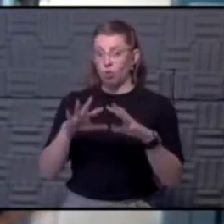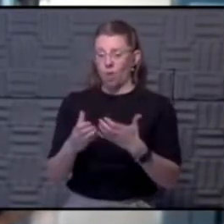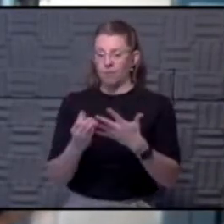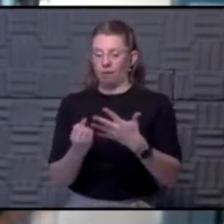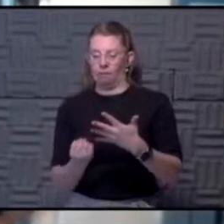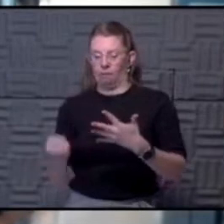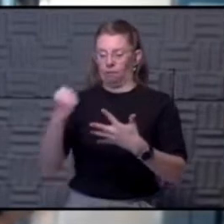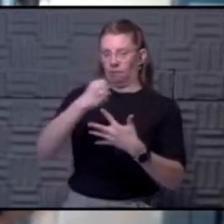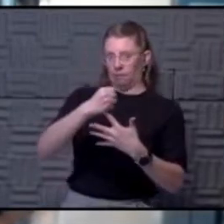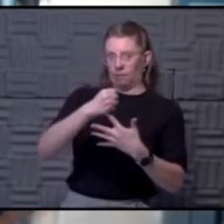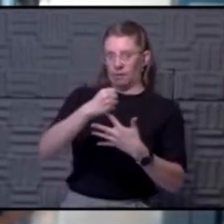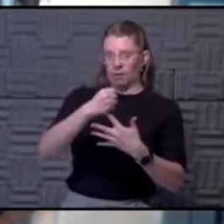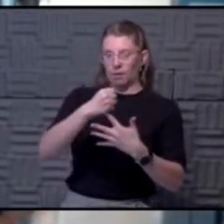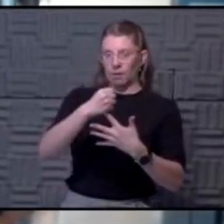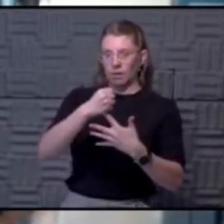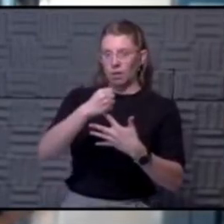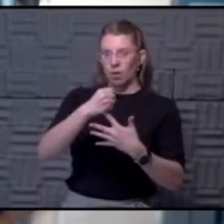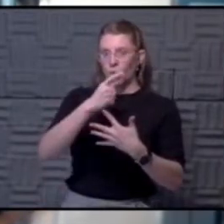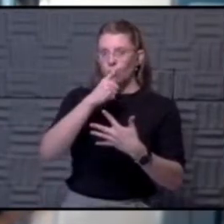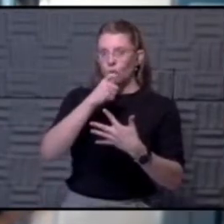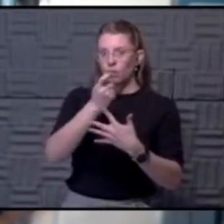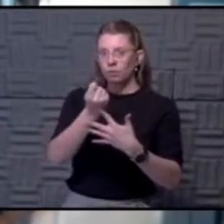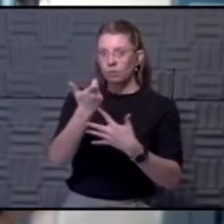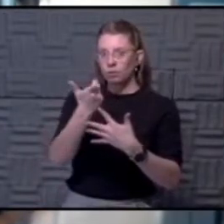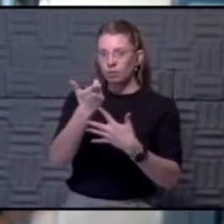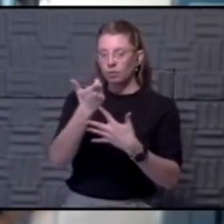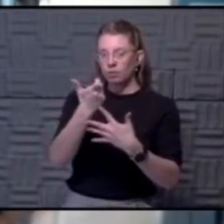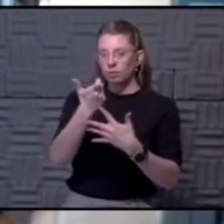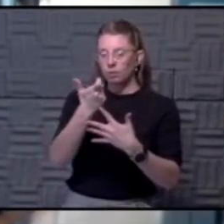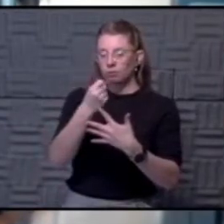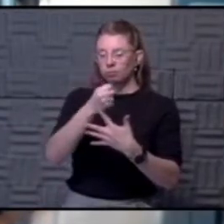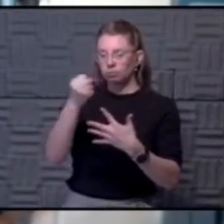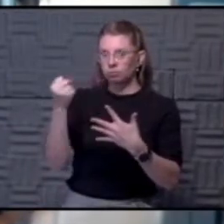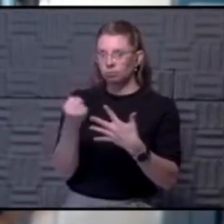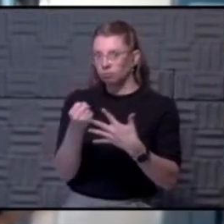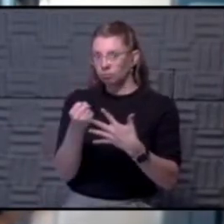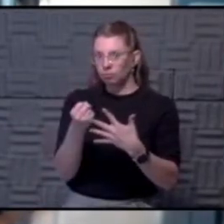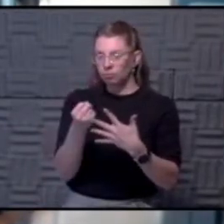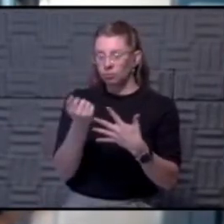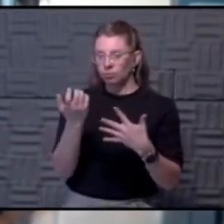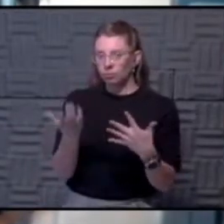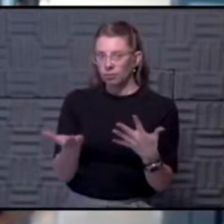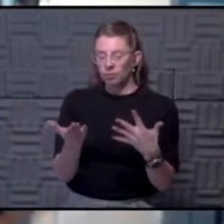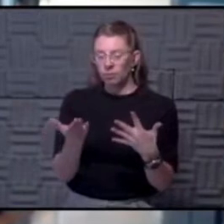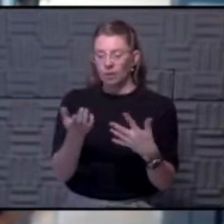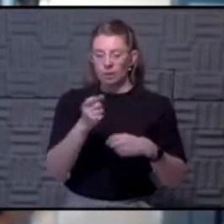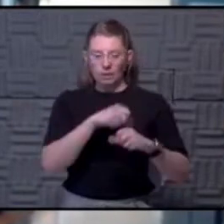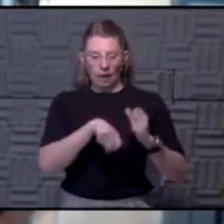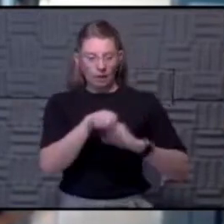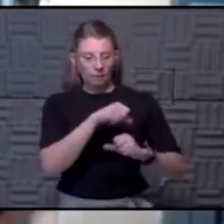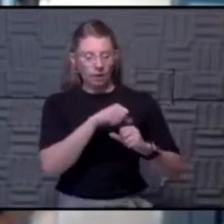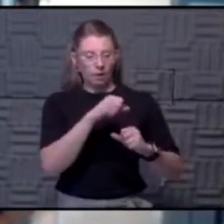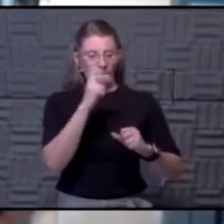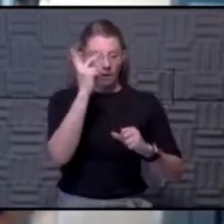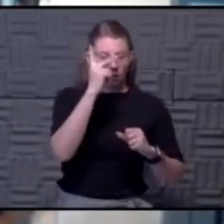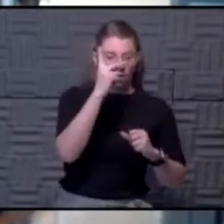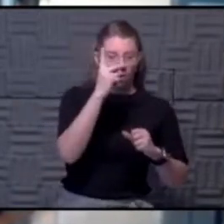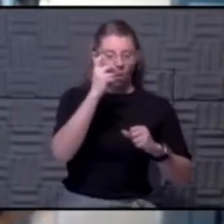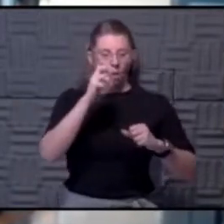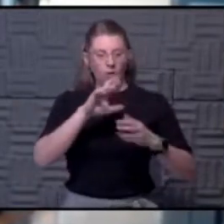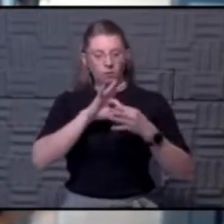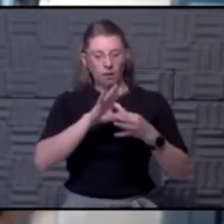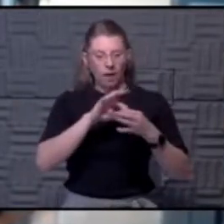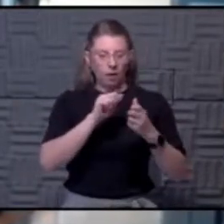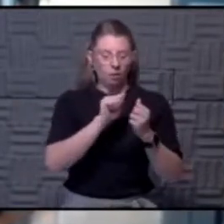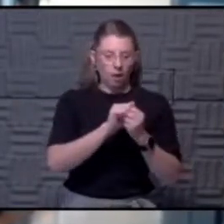a higher phase, who do you move out? And on what philosophical or scientific or epidemiologic